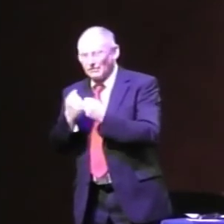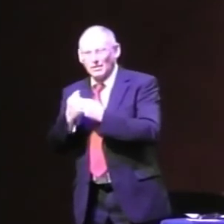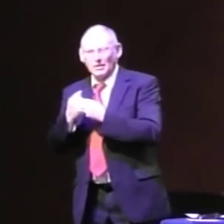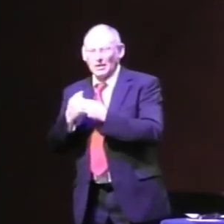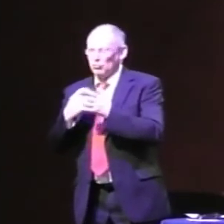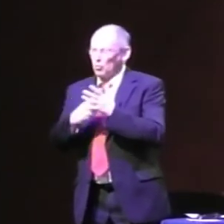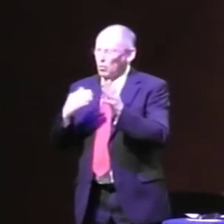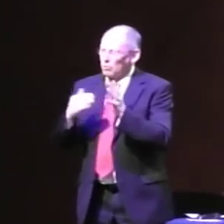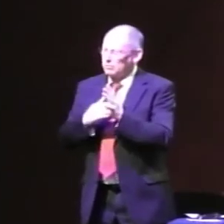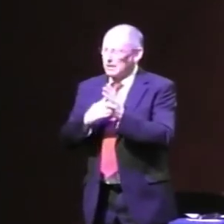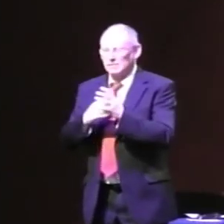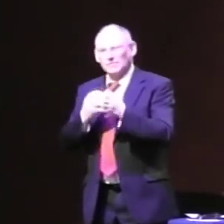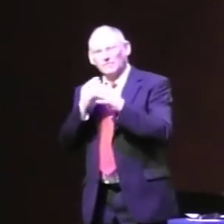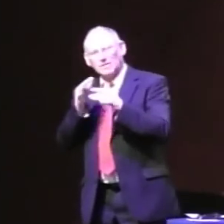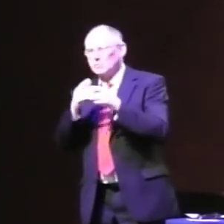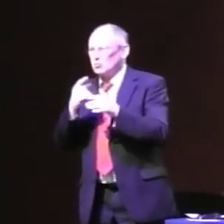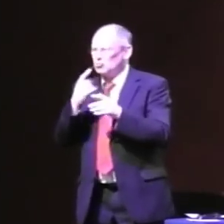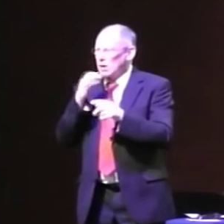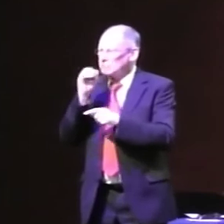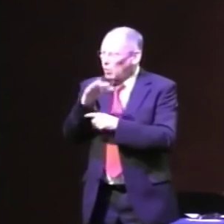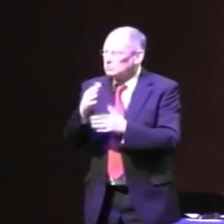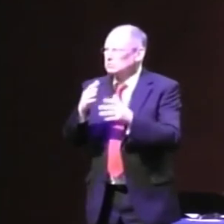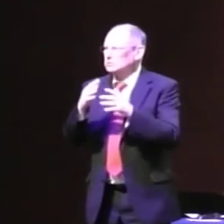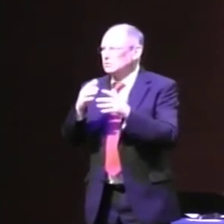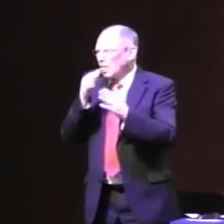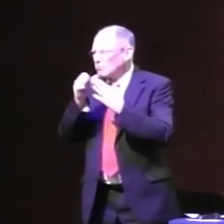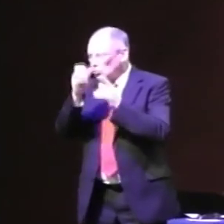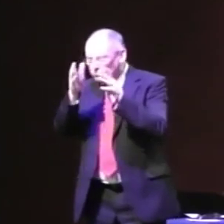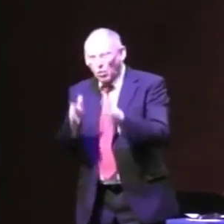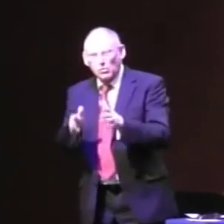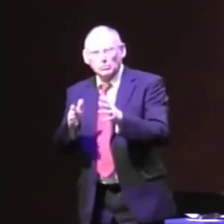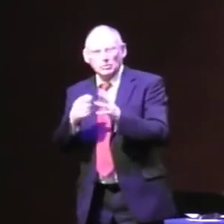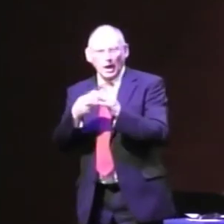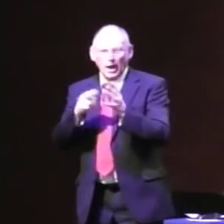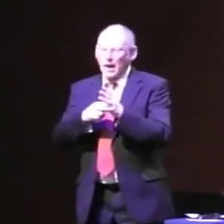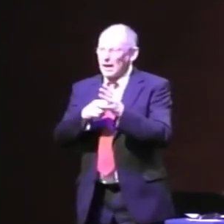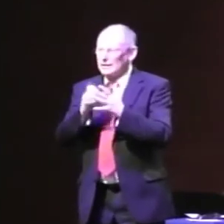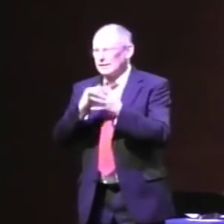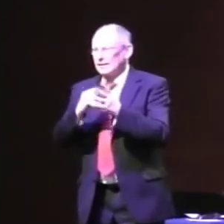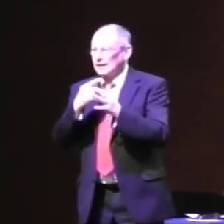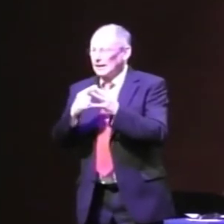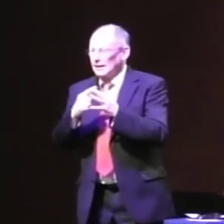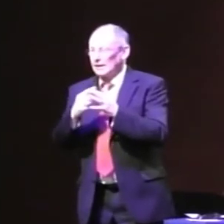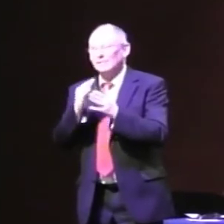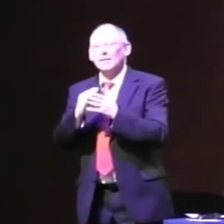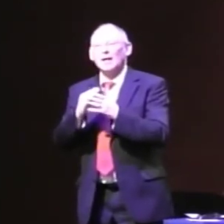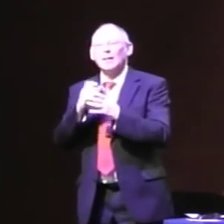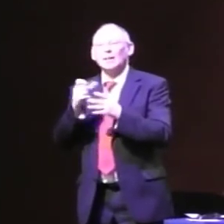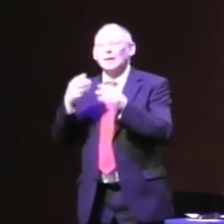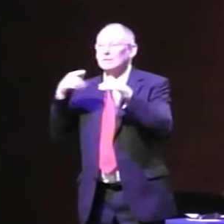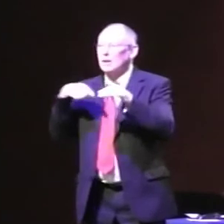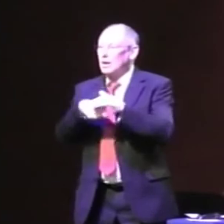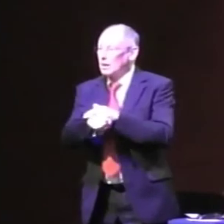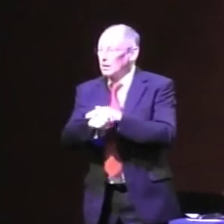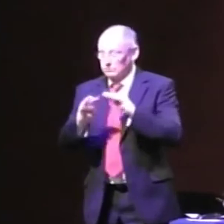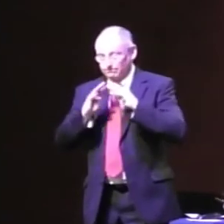Mail's famous red boxes and post boxes, along with the iron casings which line the Clyde Tunnel.